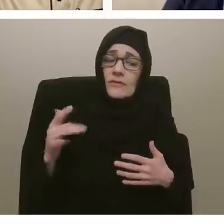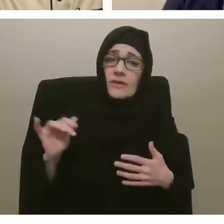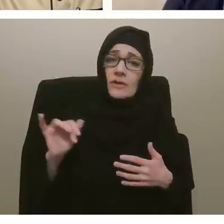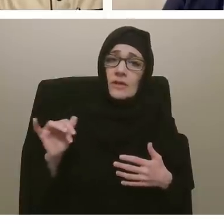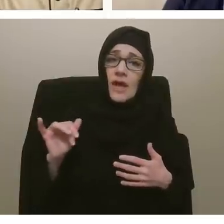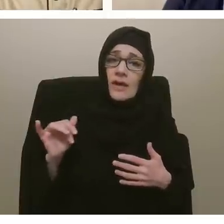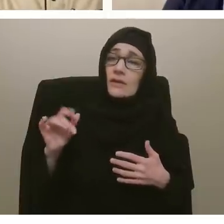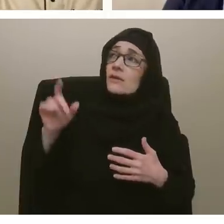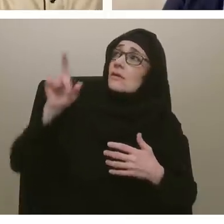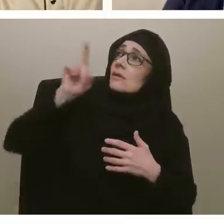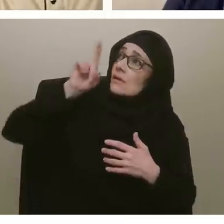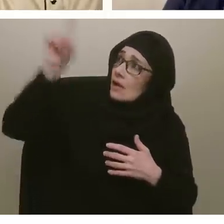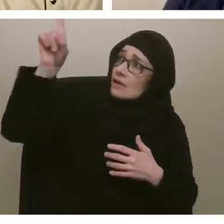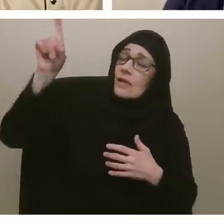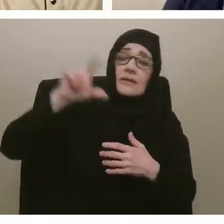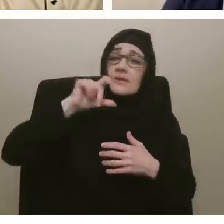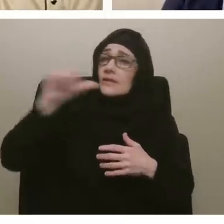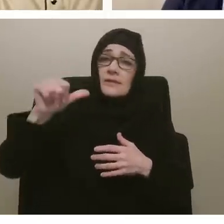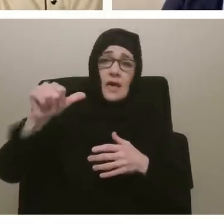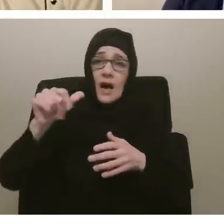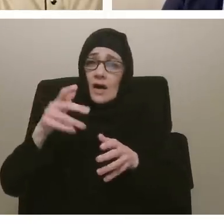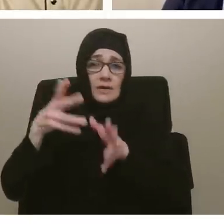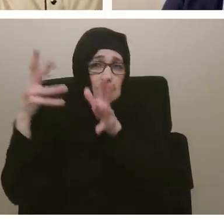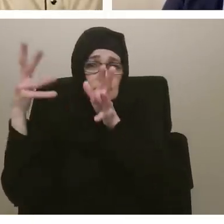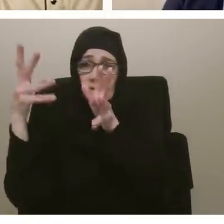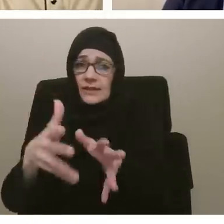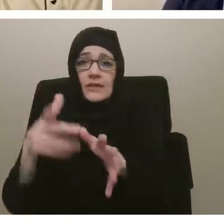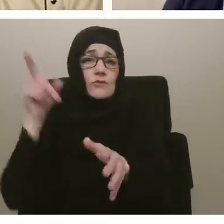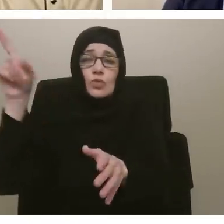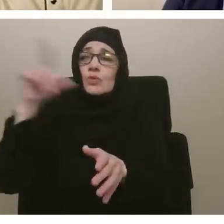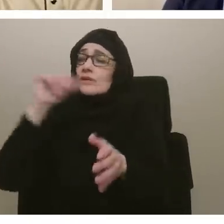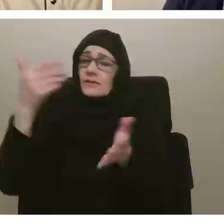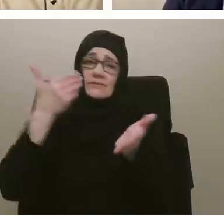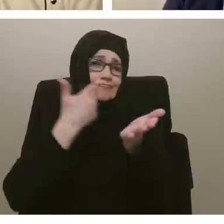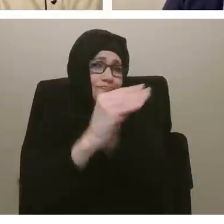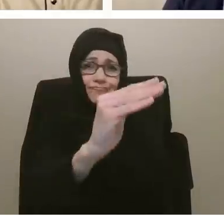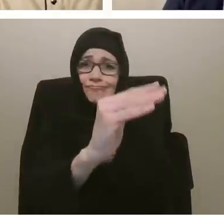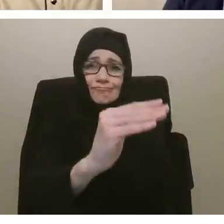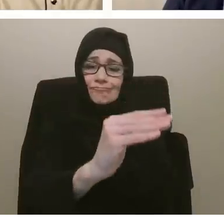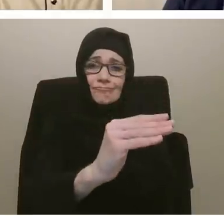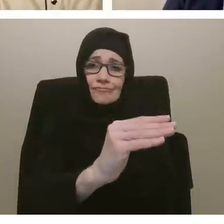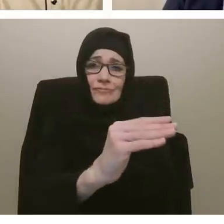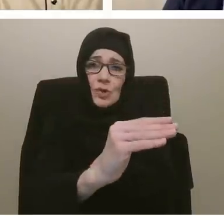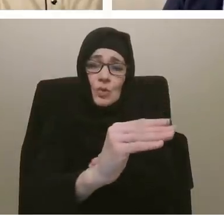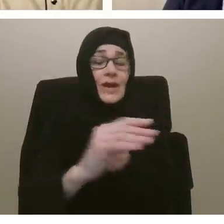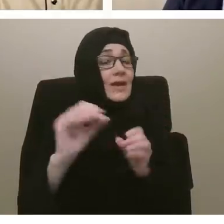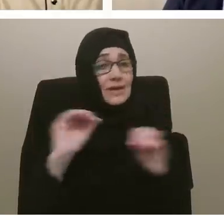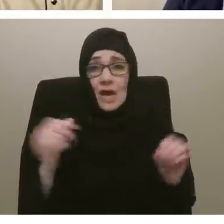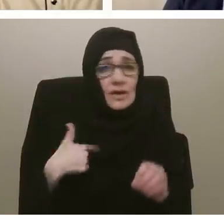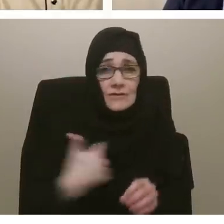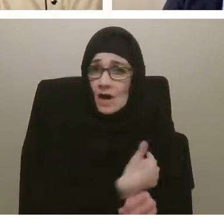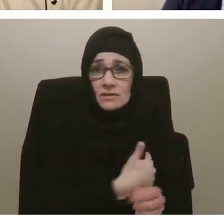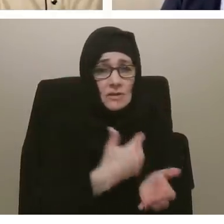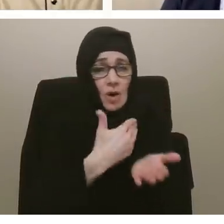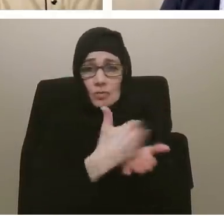let you go or did he turn away from you, but he hasn't cut you off. You're not cut off. None of us are cut